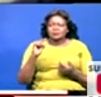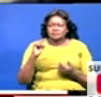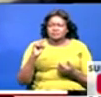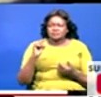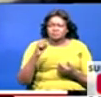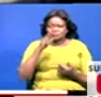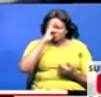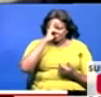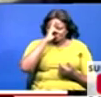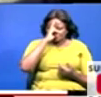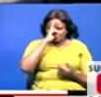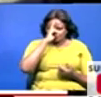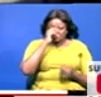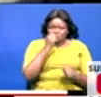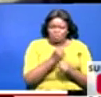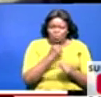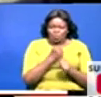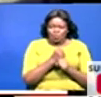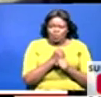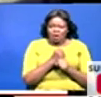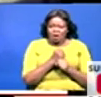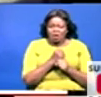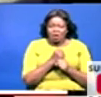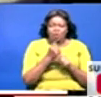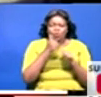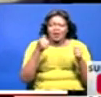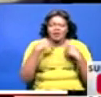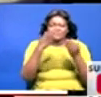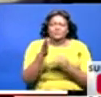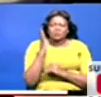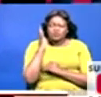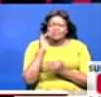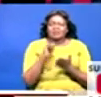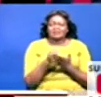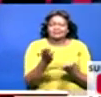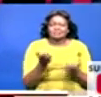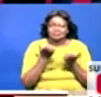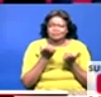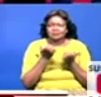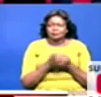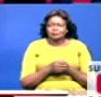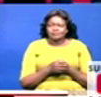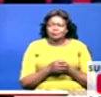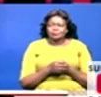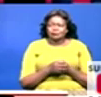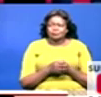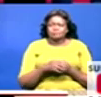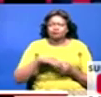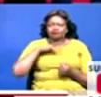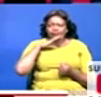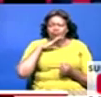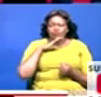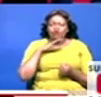Police anafanya kazi yake kuwapa usalama unaofaa. The passing on of Daniel Musyoka and